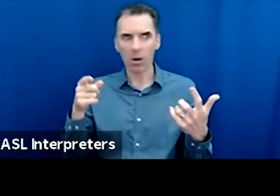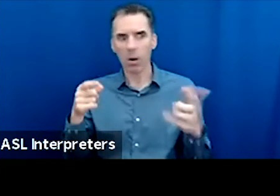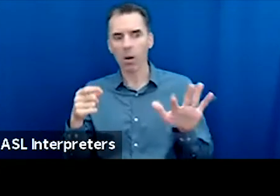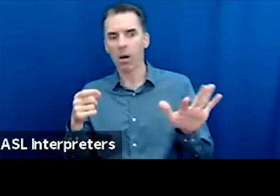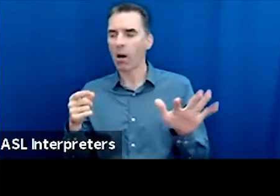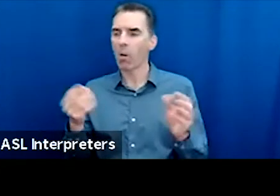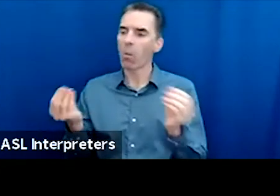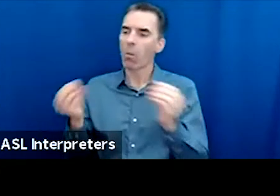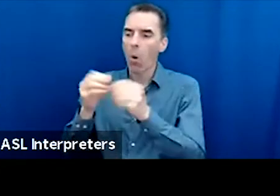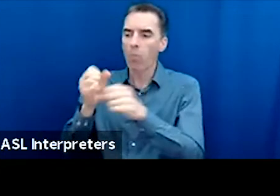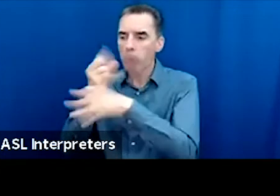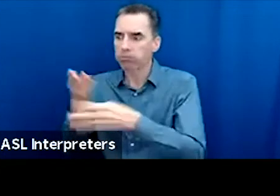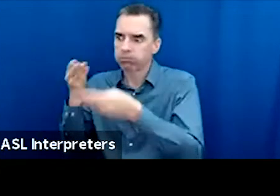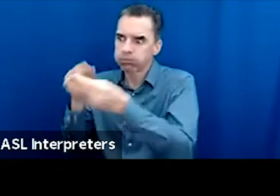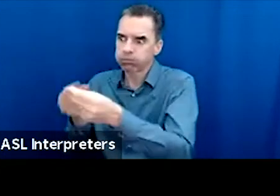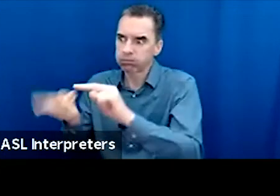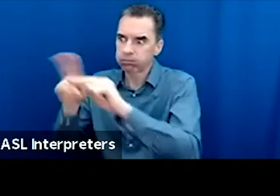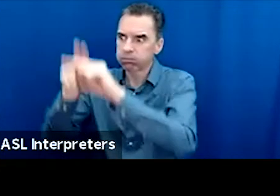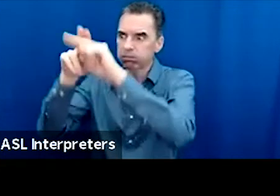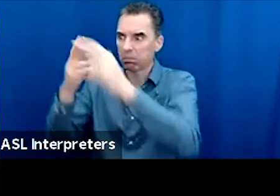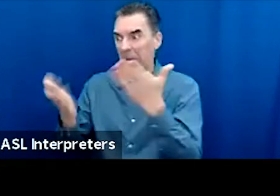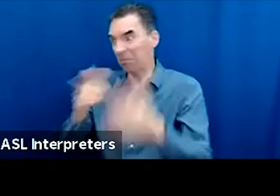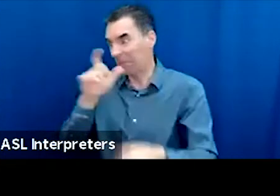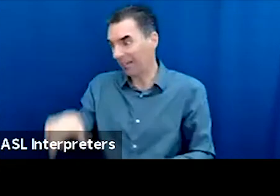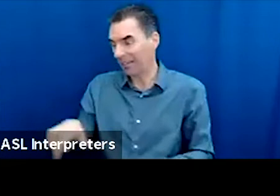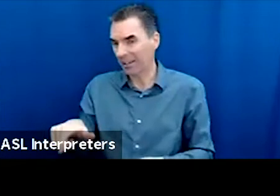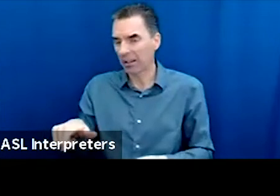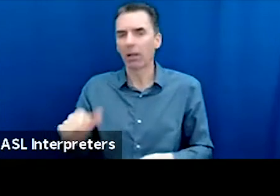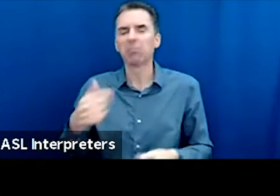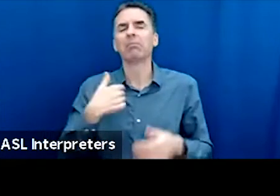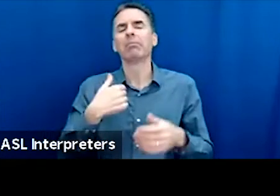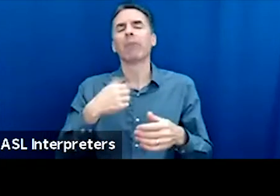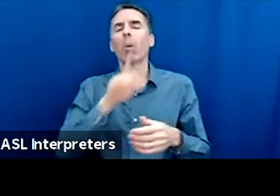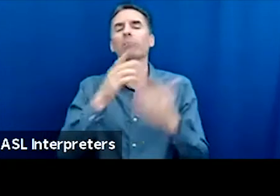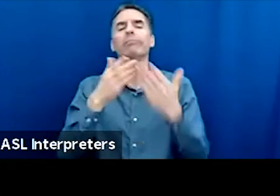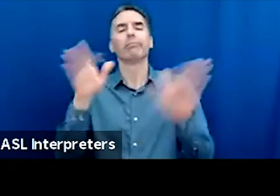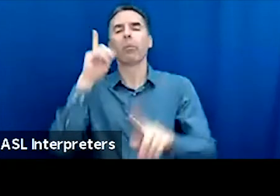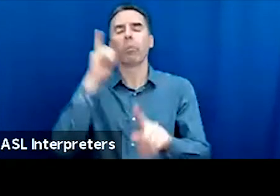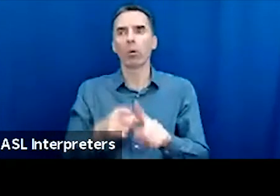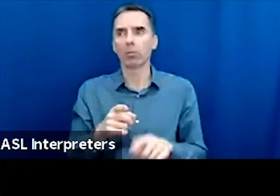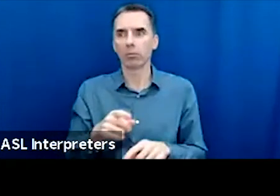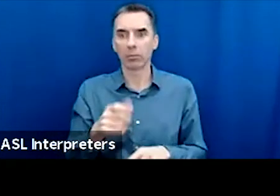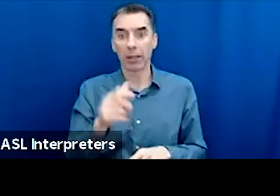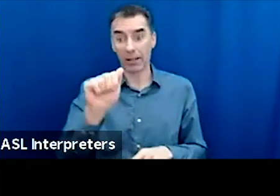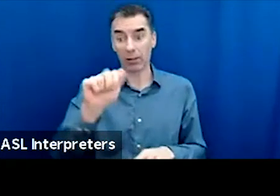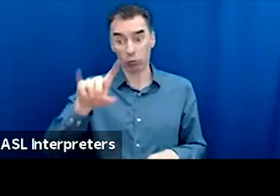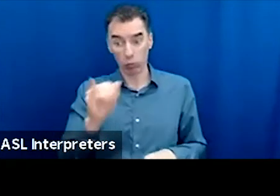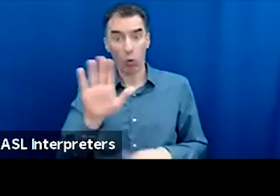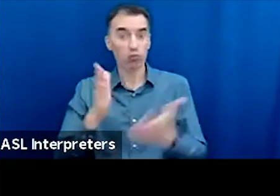prep than you need to. This is speaking to an overarching issue with adjunct rights and